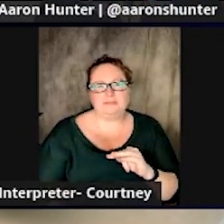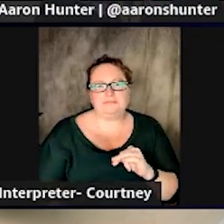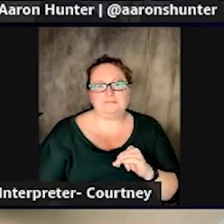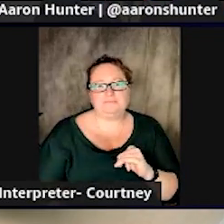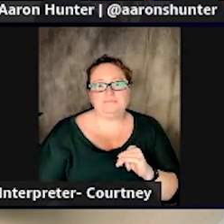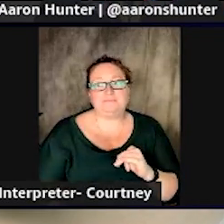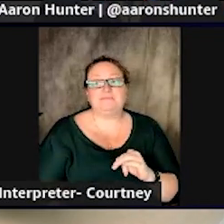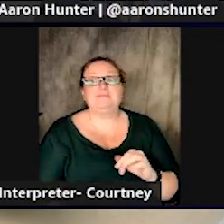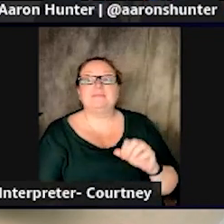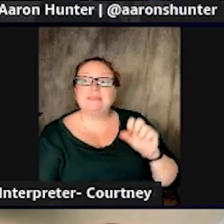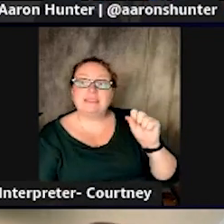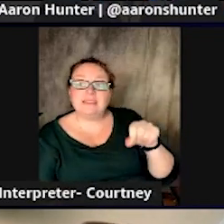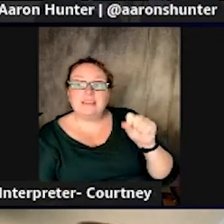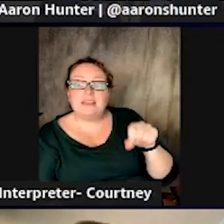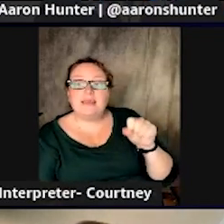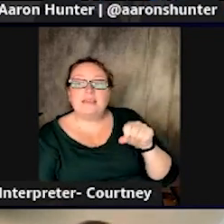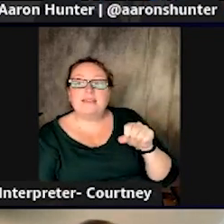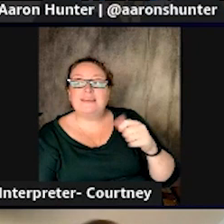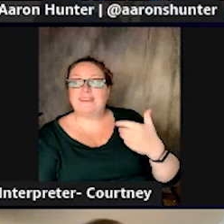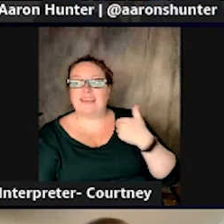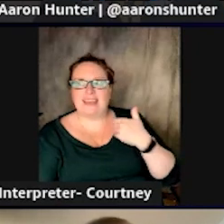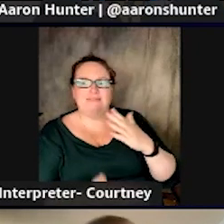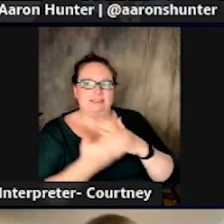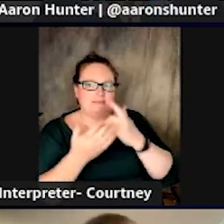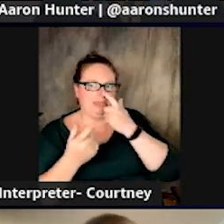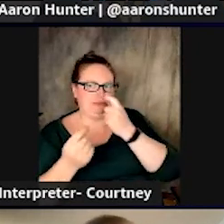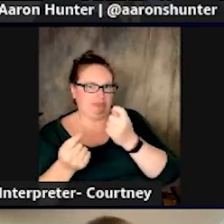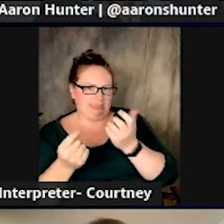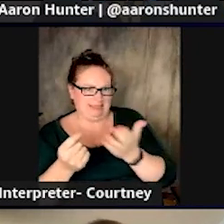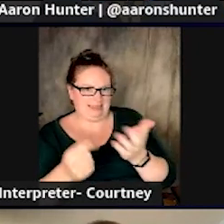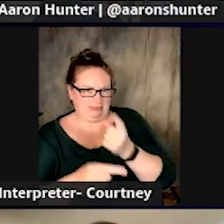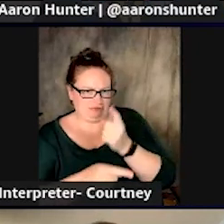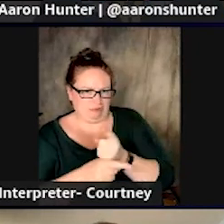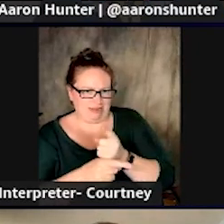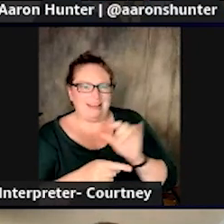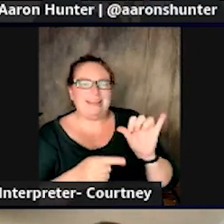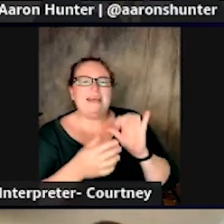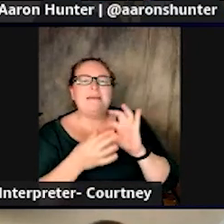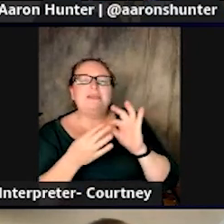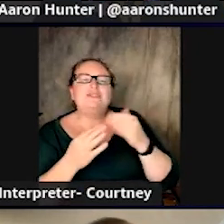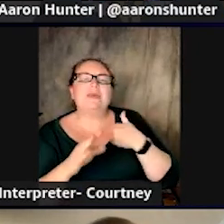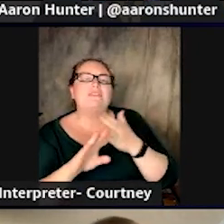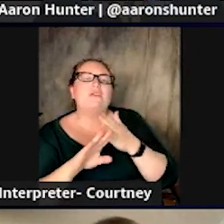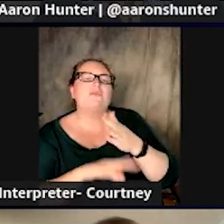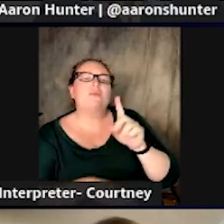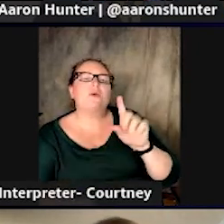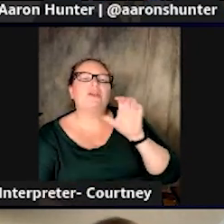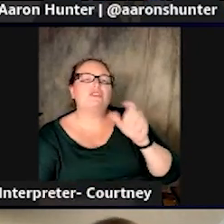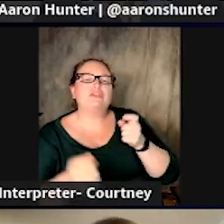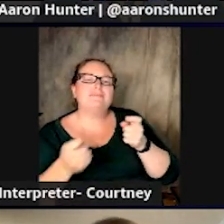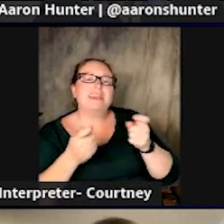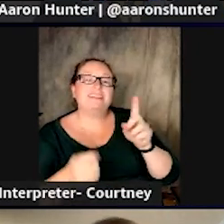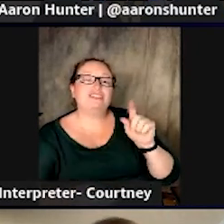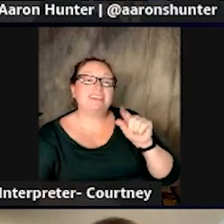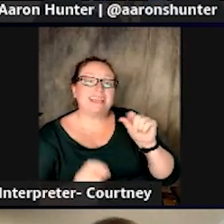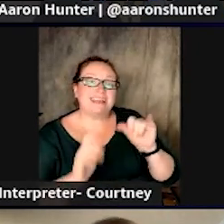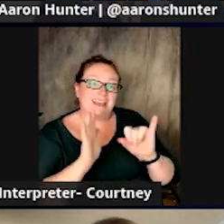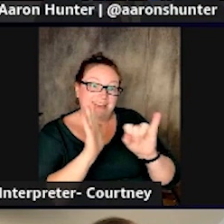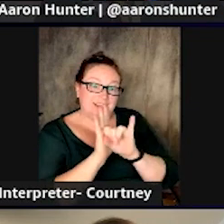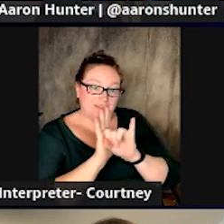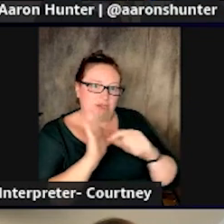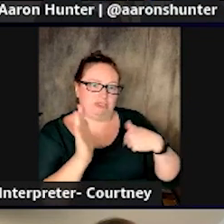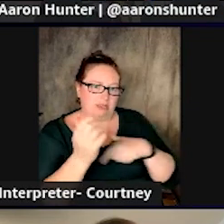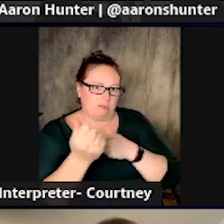Yeah, so there's definitely some interesting things, right? So as I mentioned, we have over 100 managed data identifiers that we support